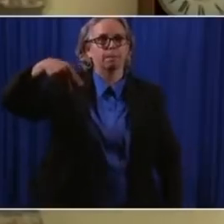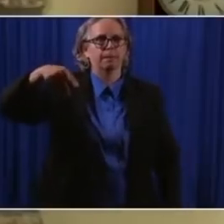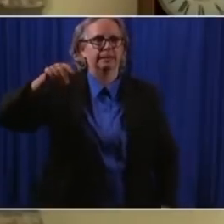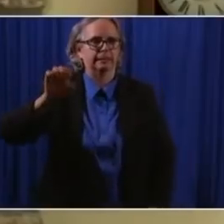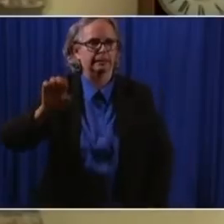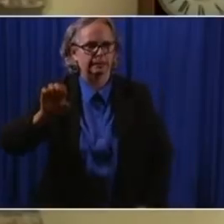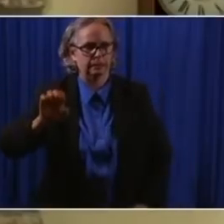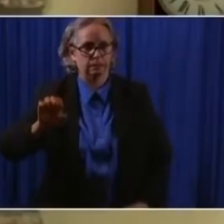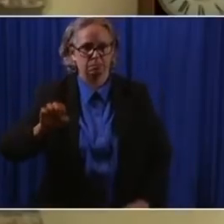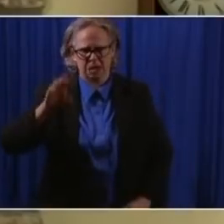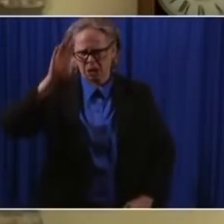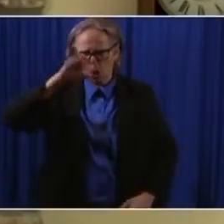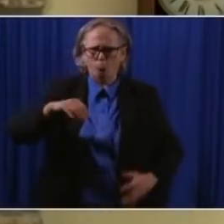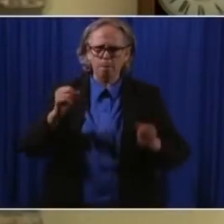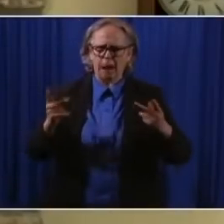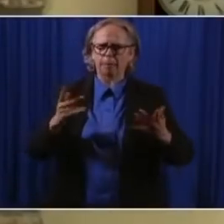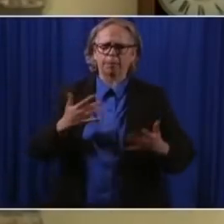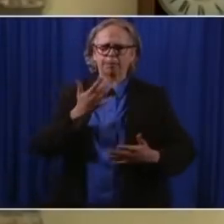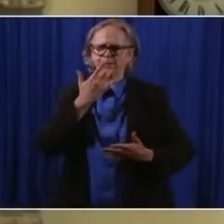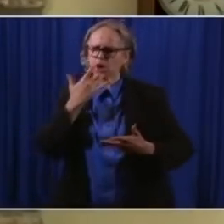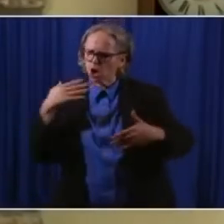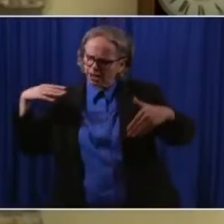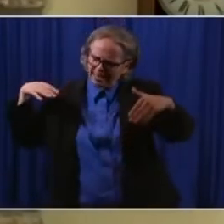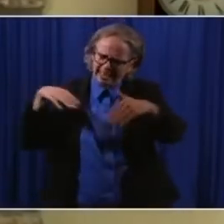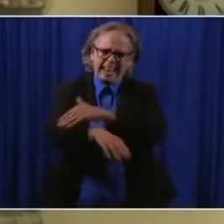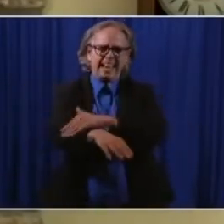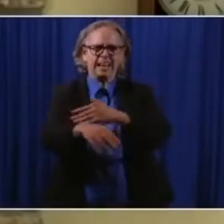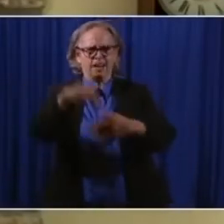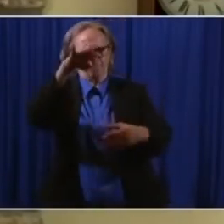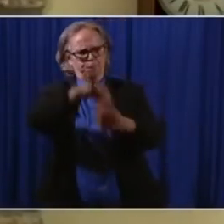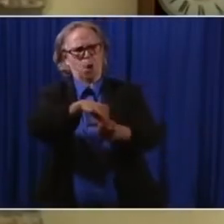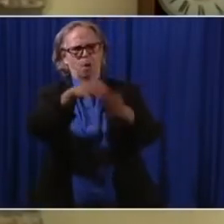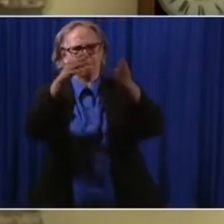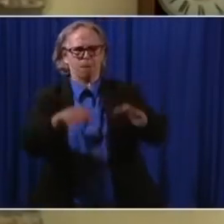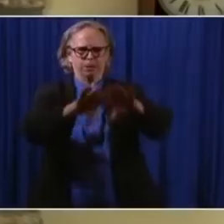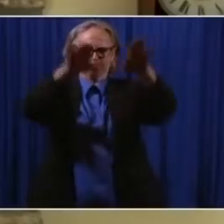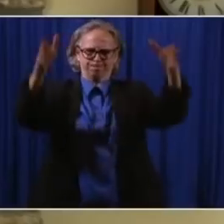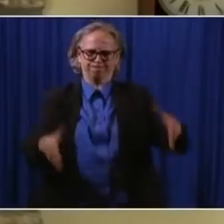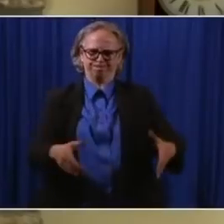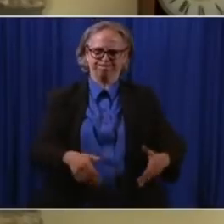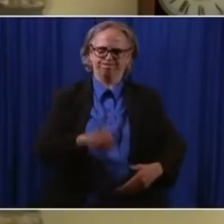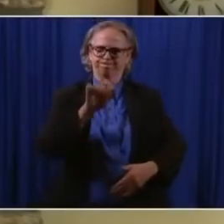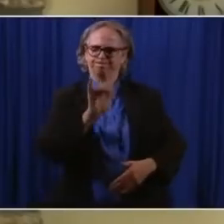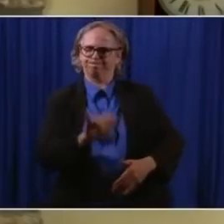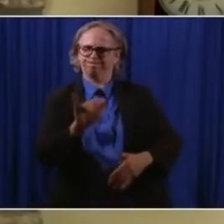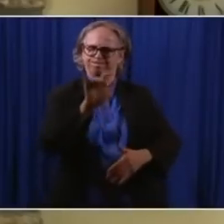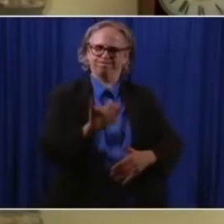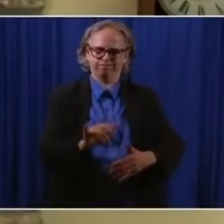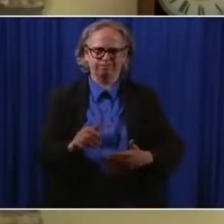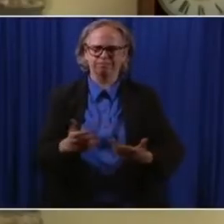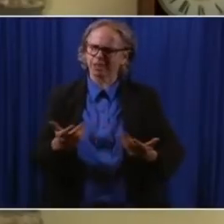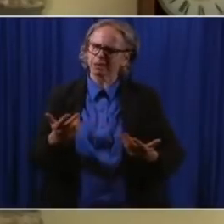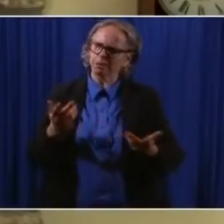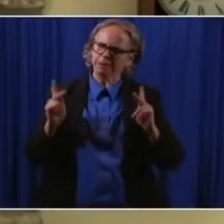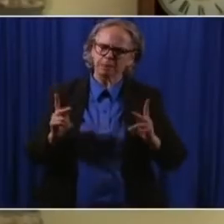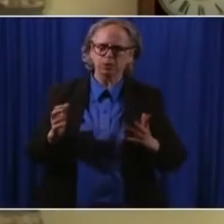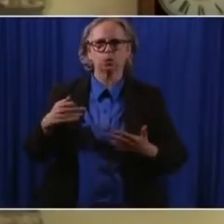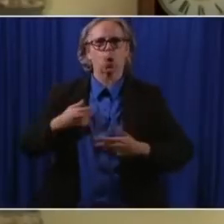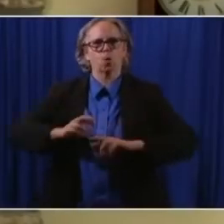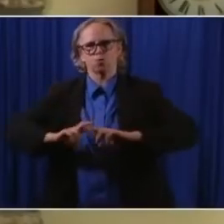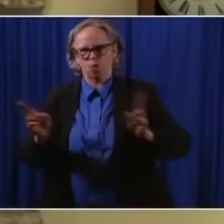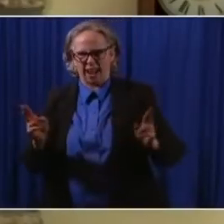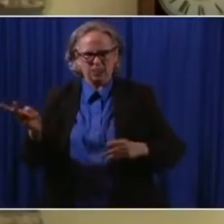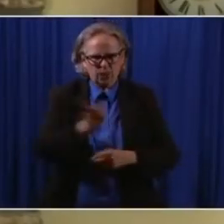person. That's some who do, some who don't, but they get their choice. Over the next few weeks, Director Schroeder will